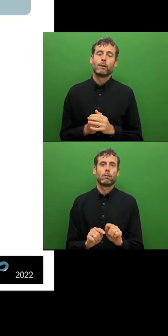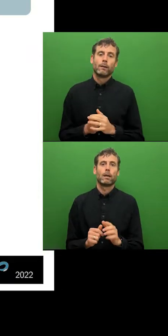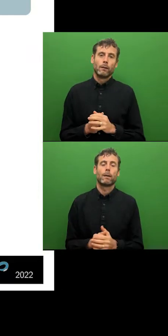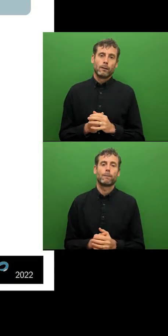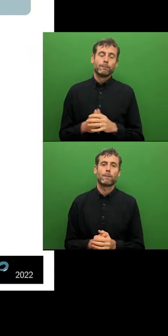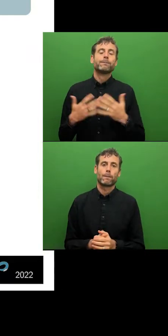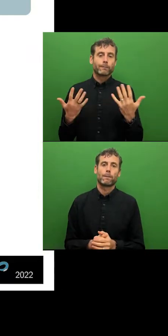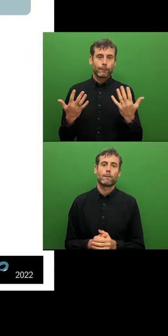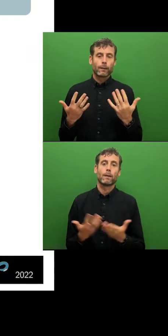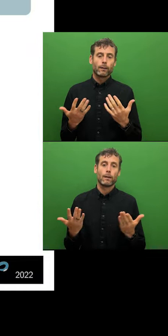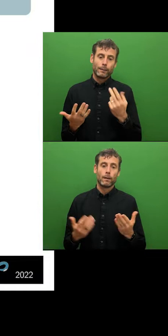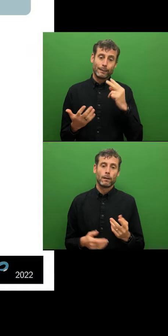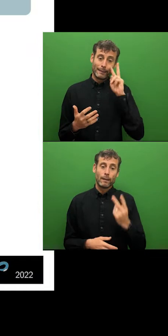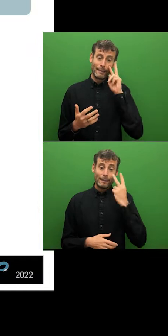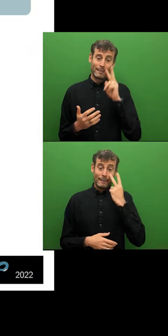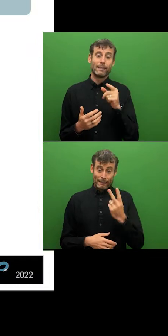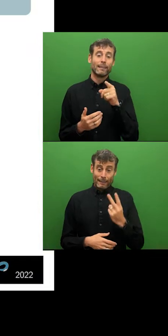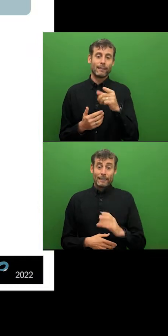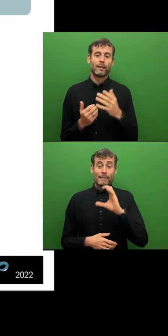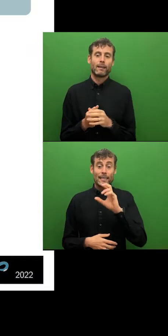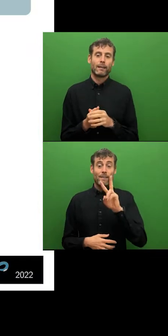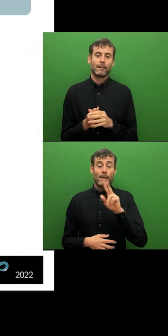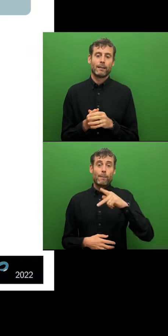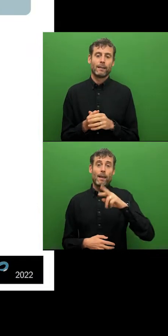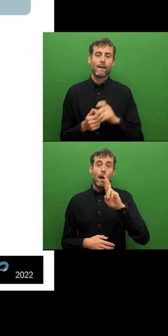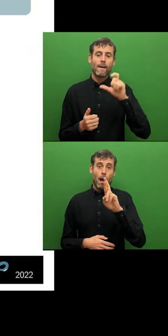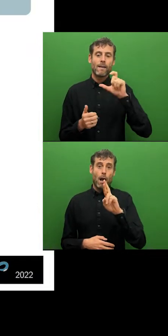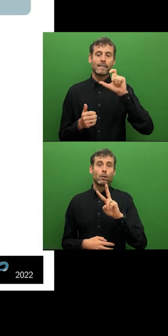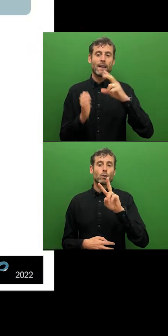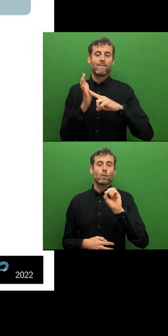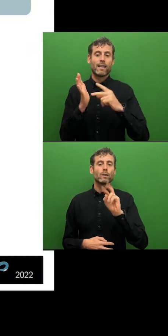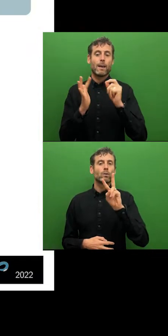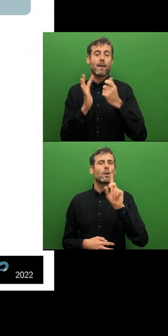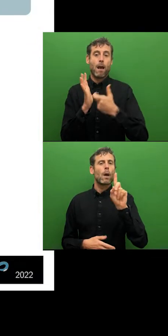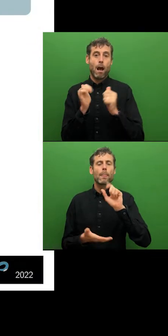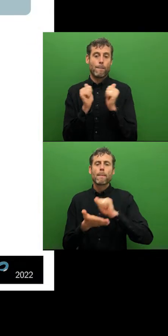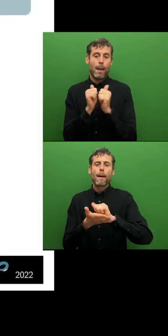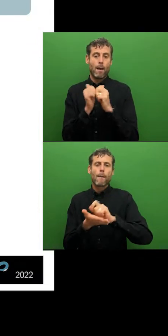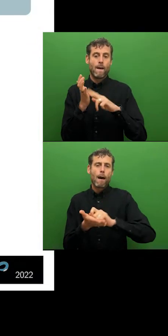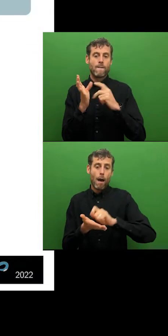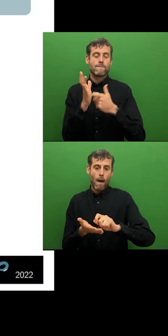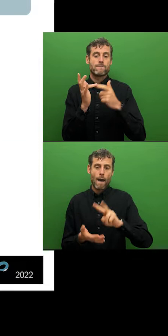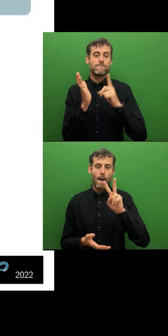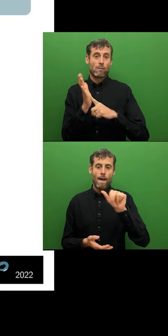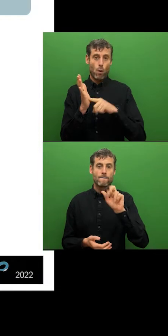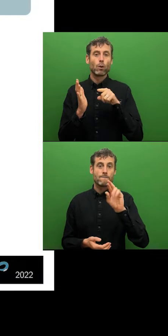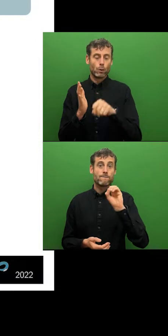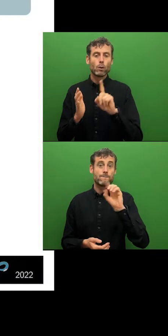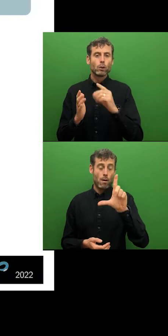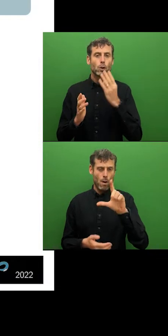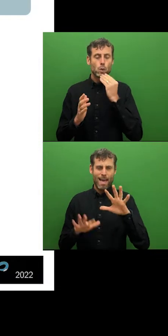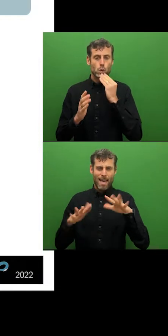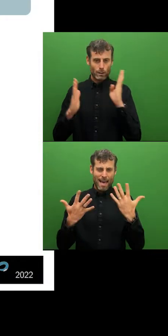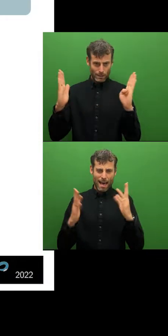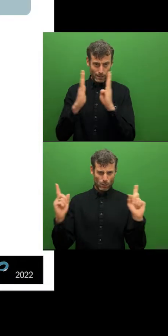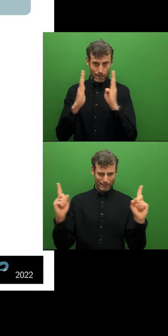signing. In a CVPR 2021 paper, Varol et al. Also used peaks in attention maps